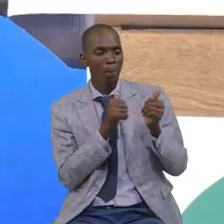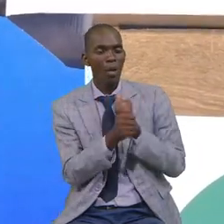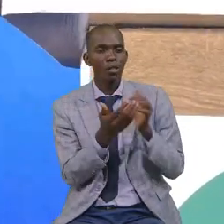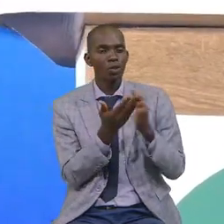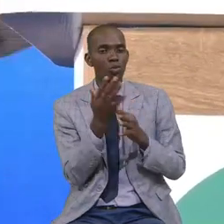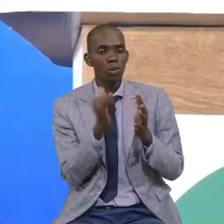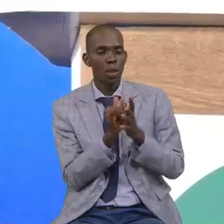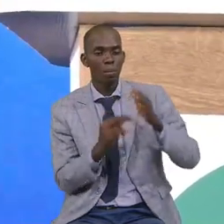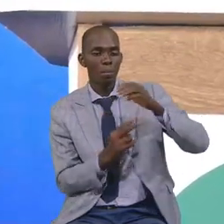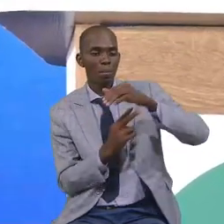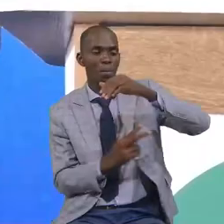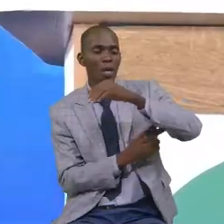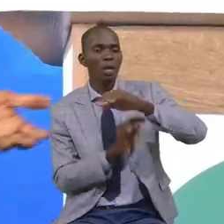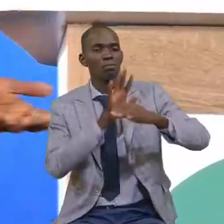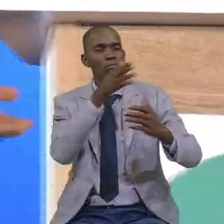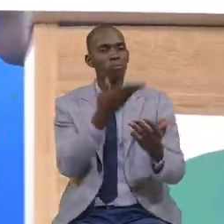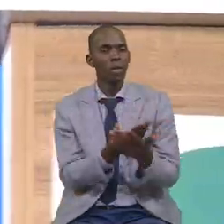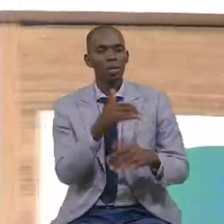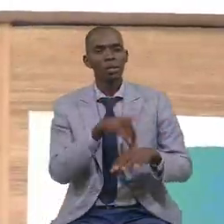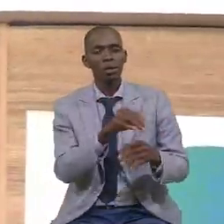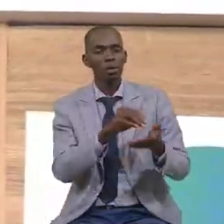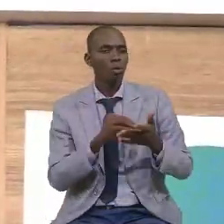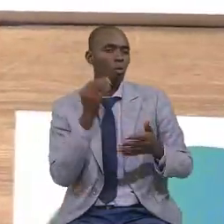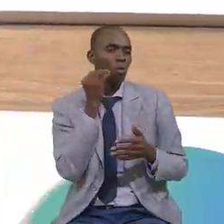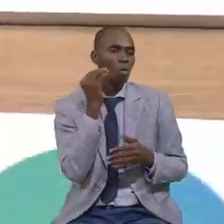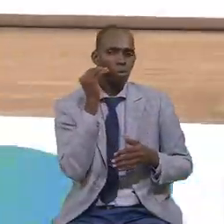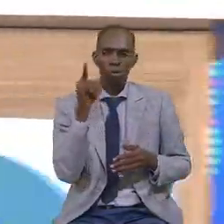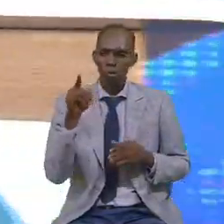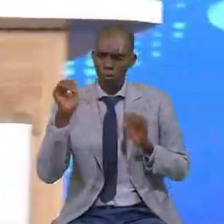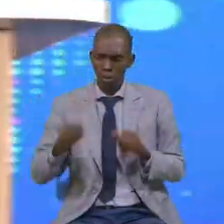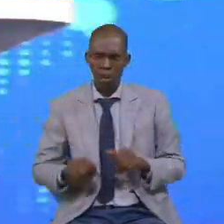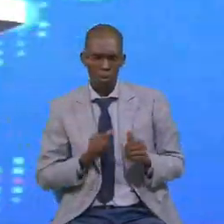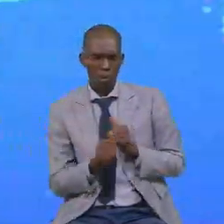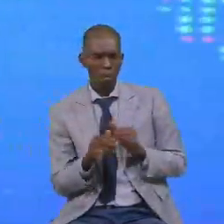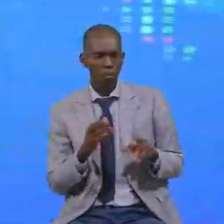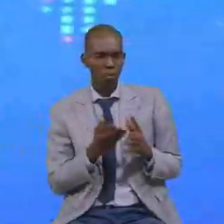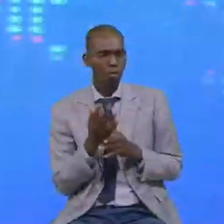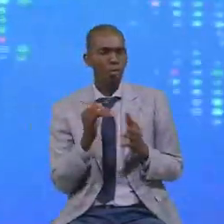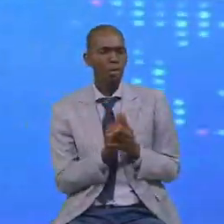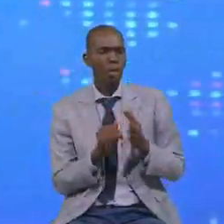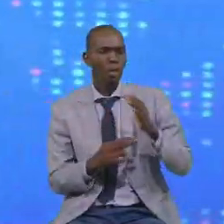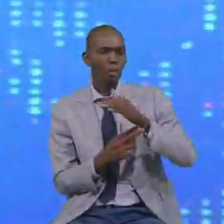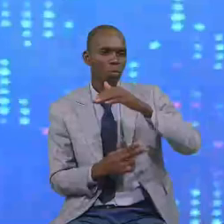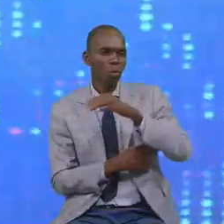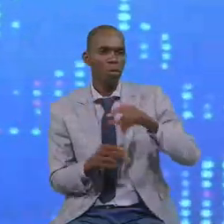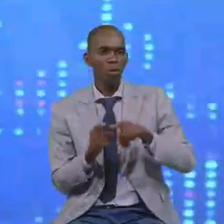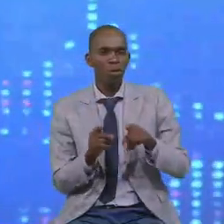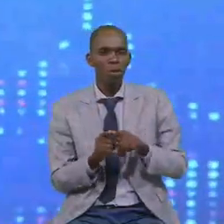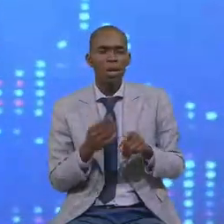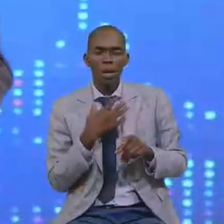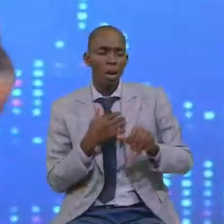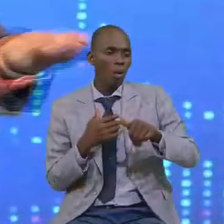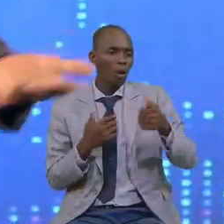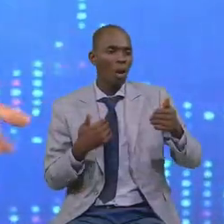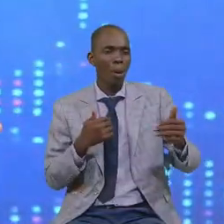their destination. And I can go on that bridge too. Others have taken that road and they have got into victory. The way